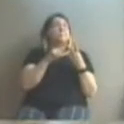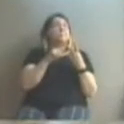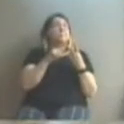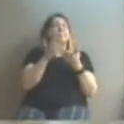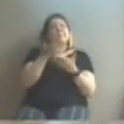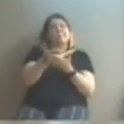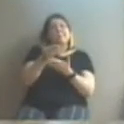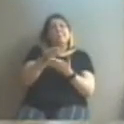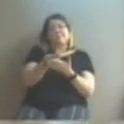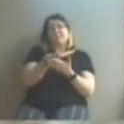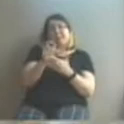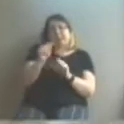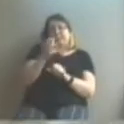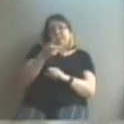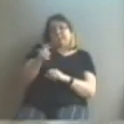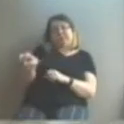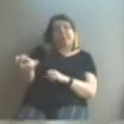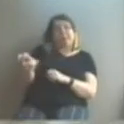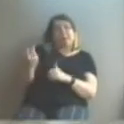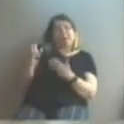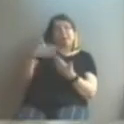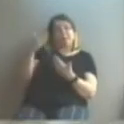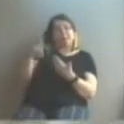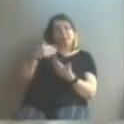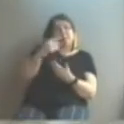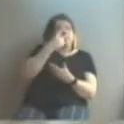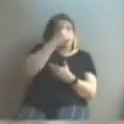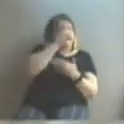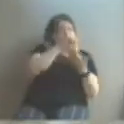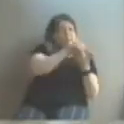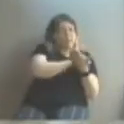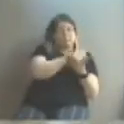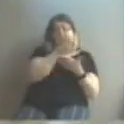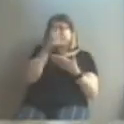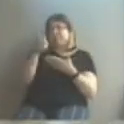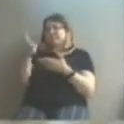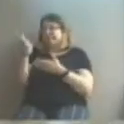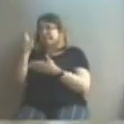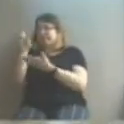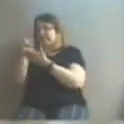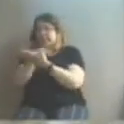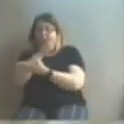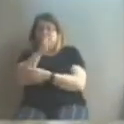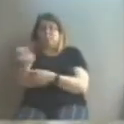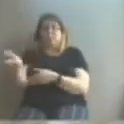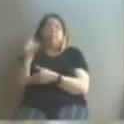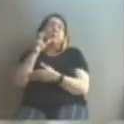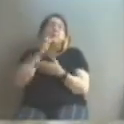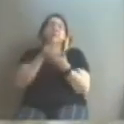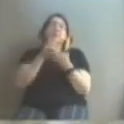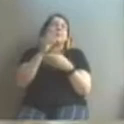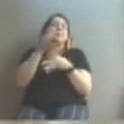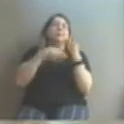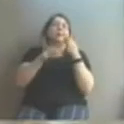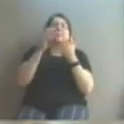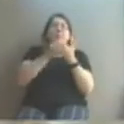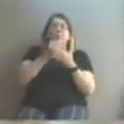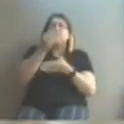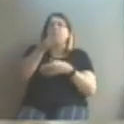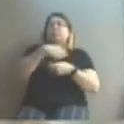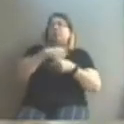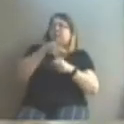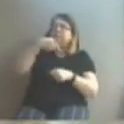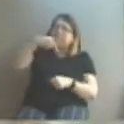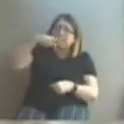the money can simply be transferred from one account to another account when the work is done, instead of our purchasing department having to create